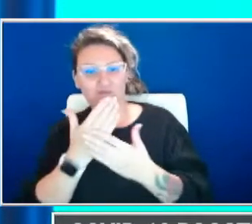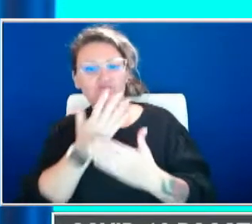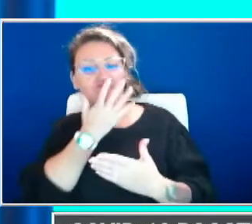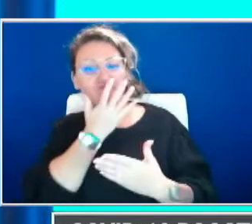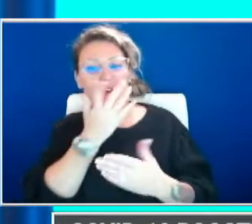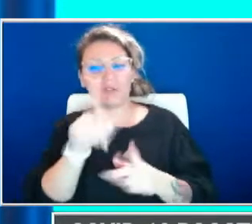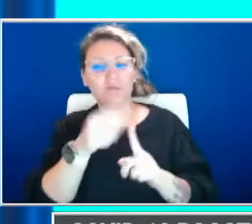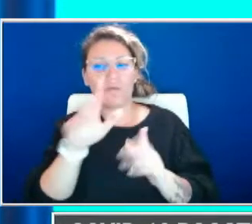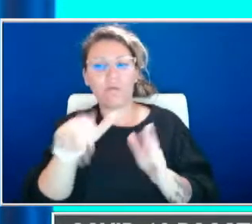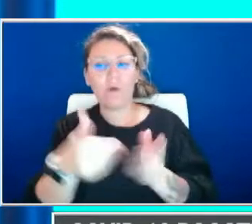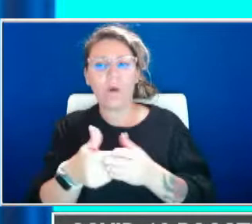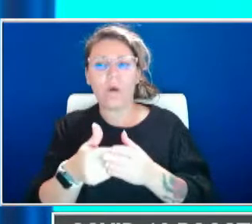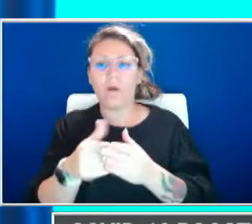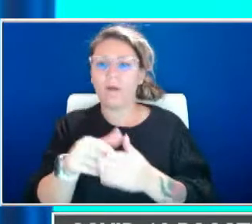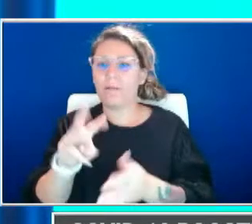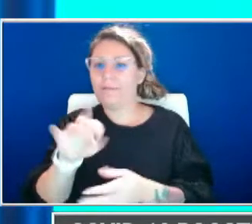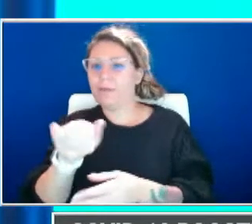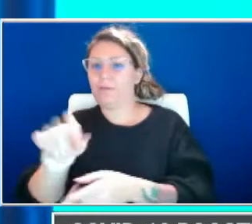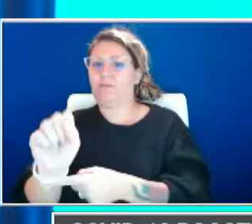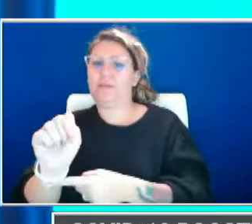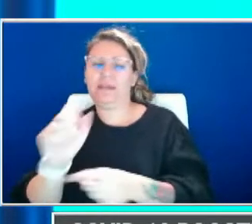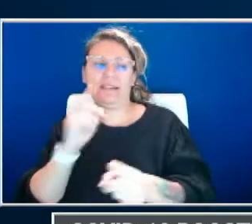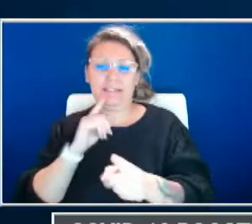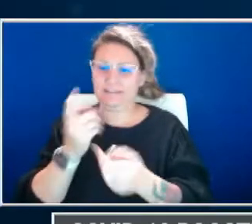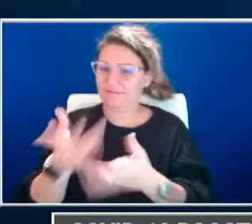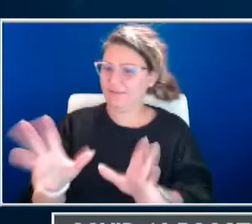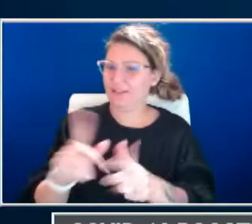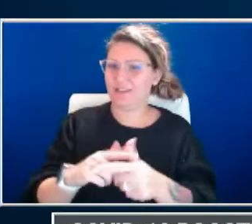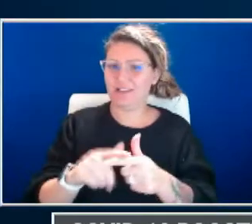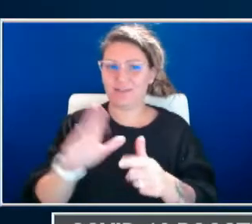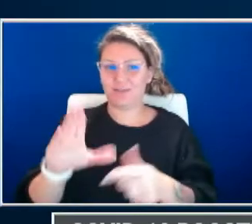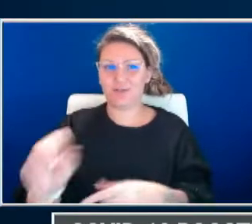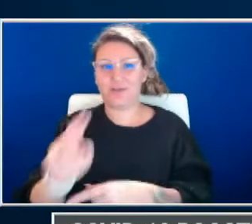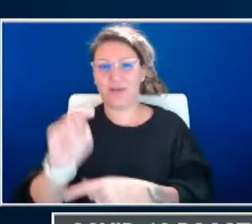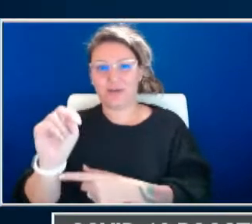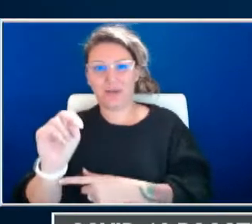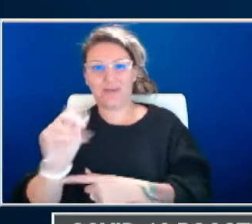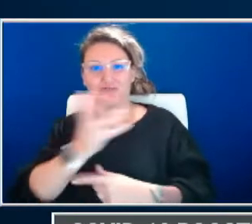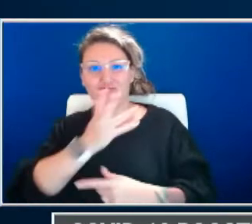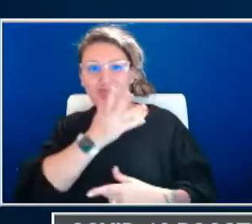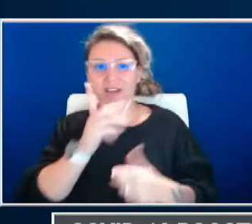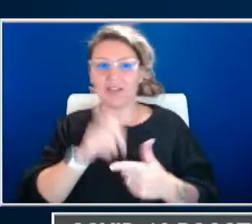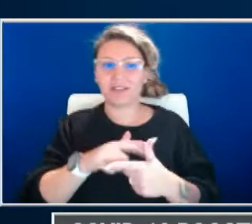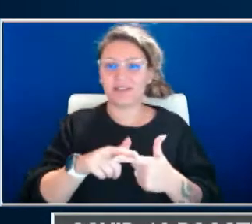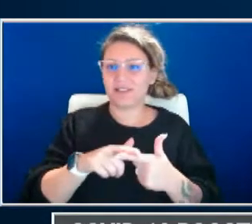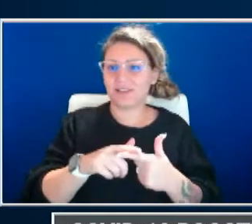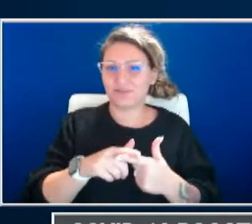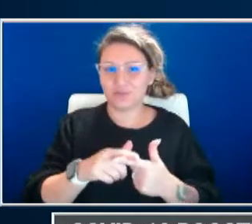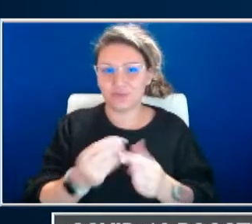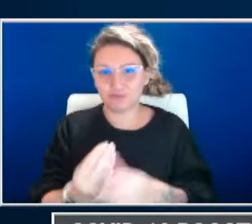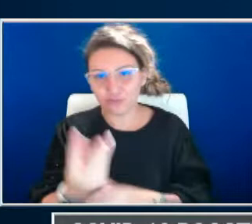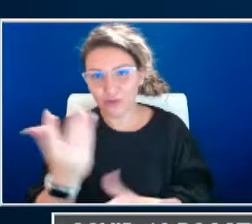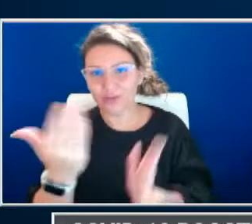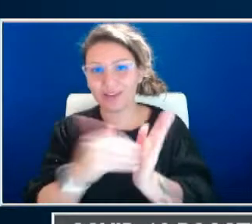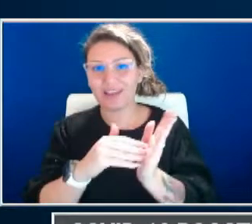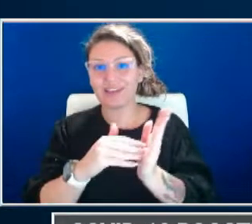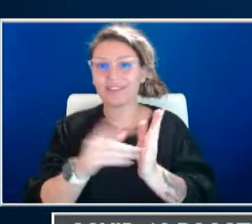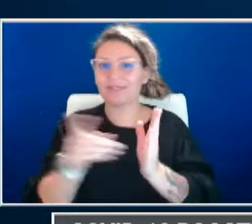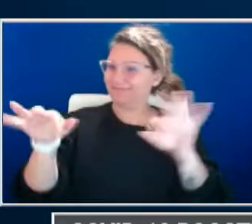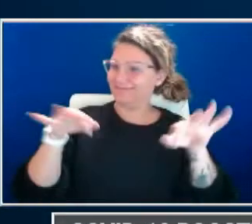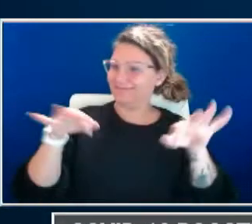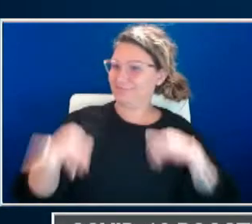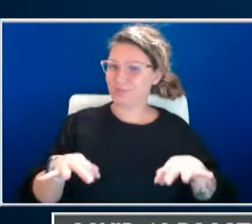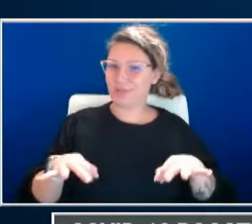just plant the good grass back in. And it's your own grass. And it's your own grass, and it'll just grow back again. Now, you've explained it in terms that we